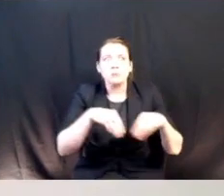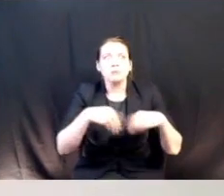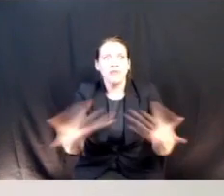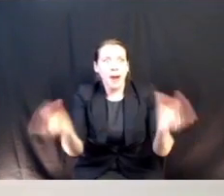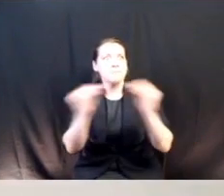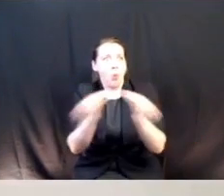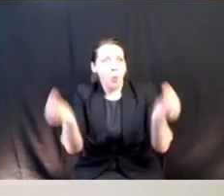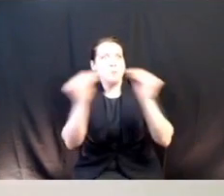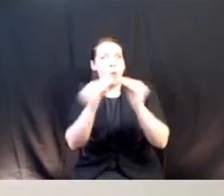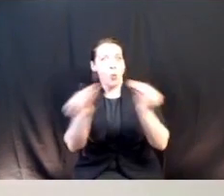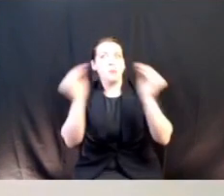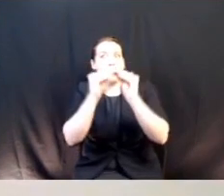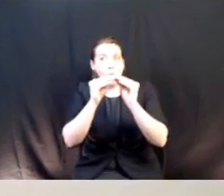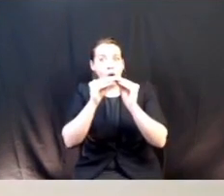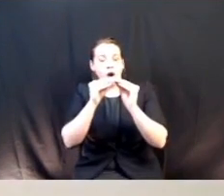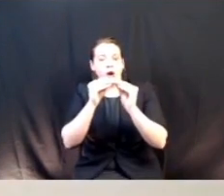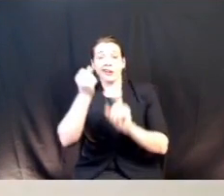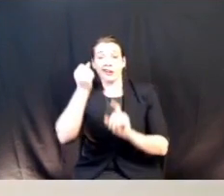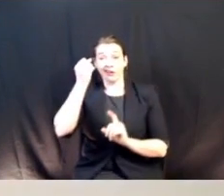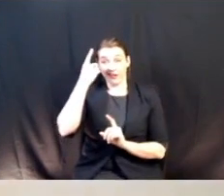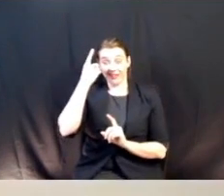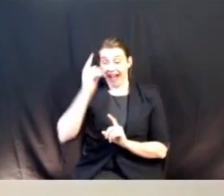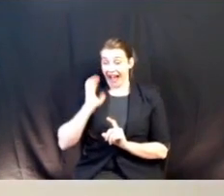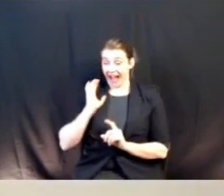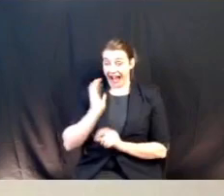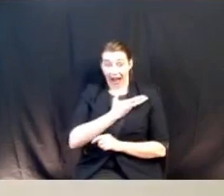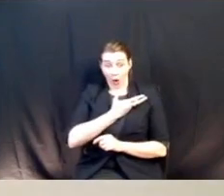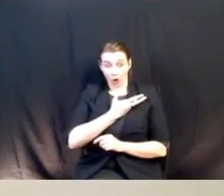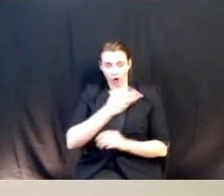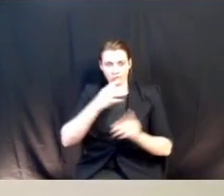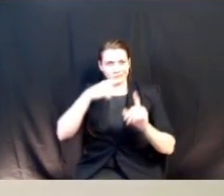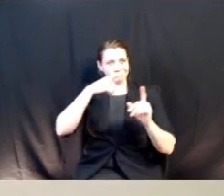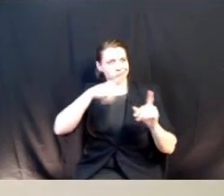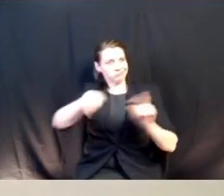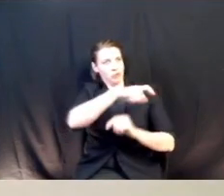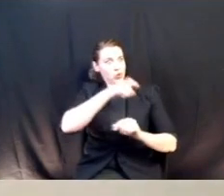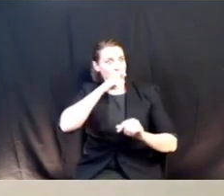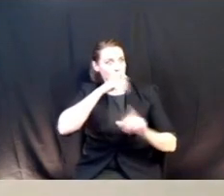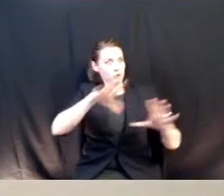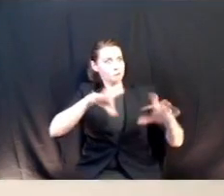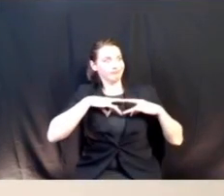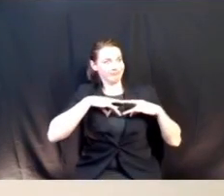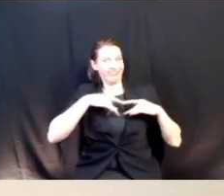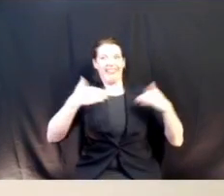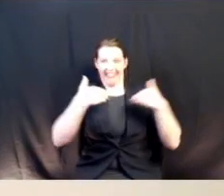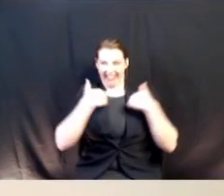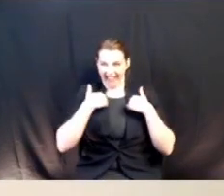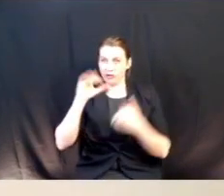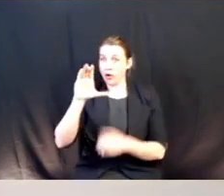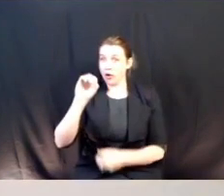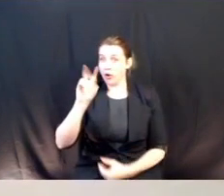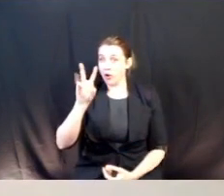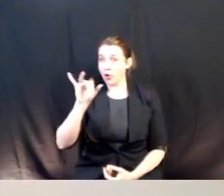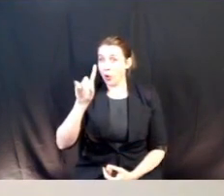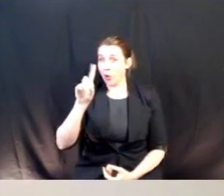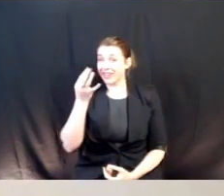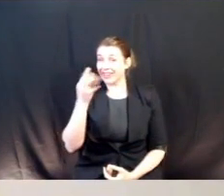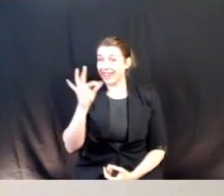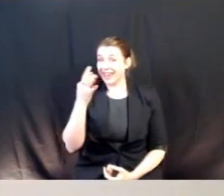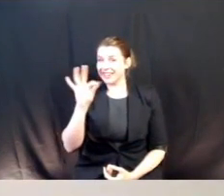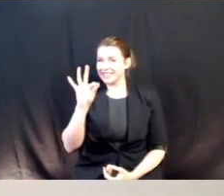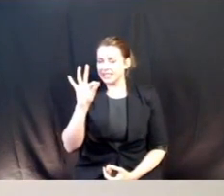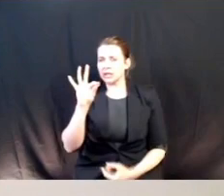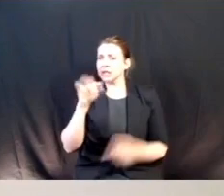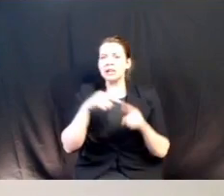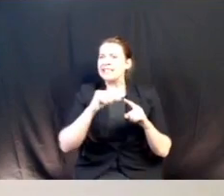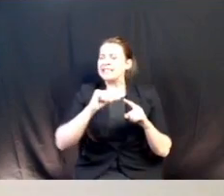far, far, far below the actual numbers. We obviously want to promote testing. We want to get